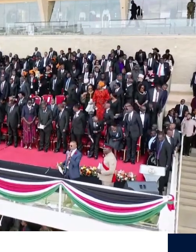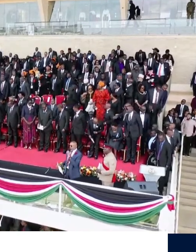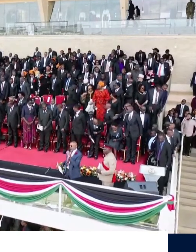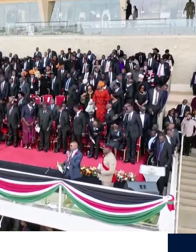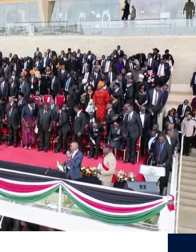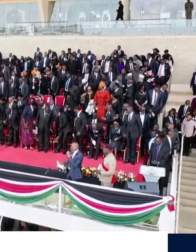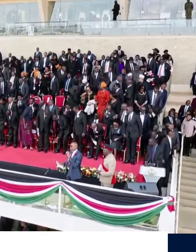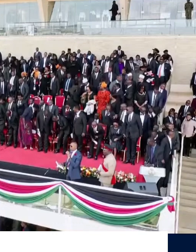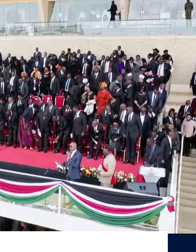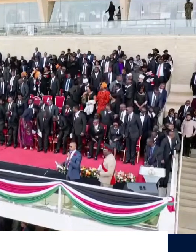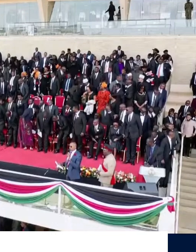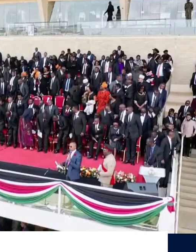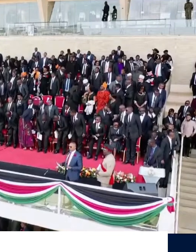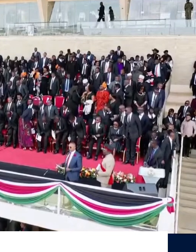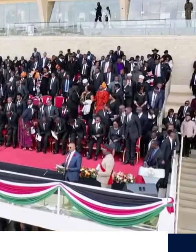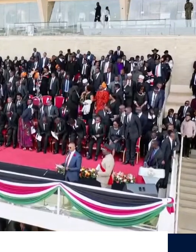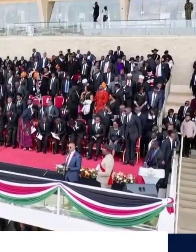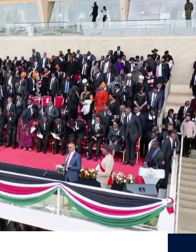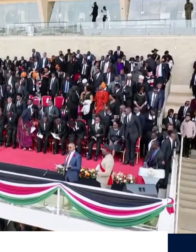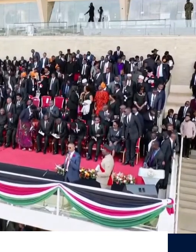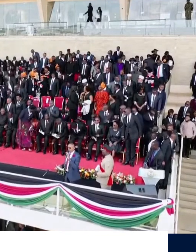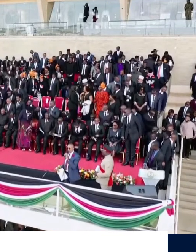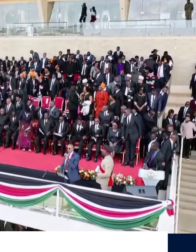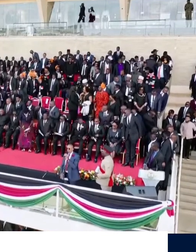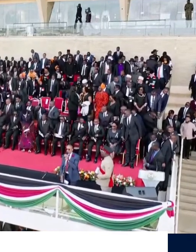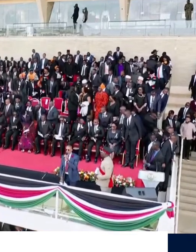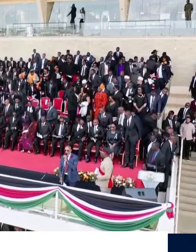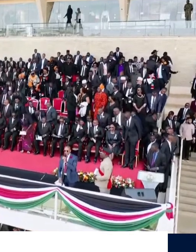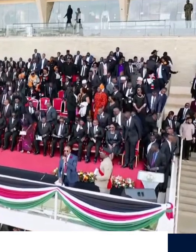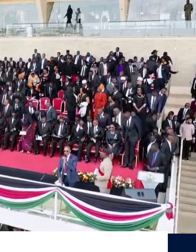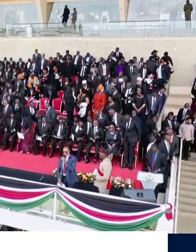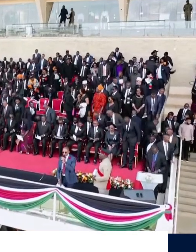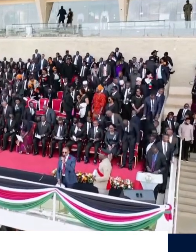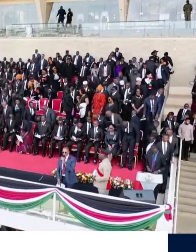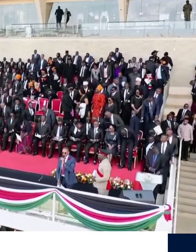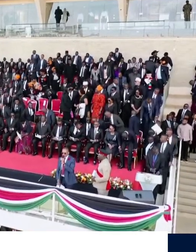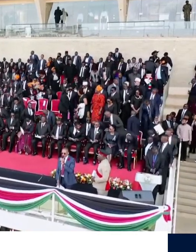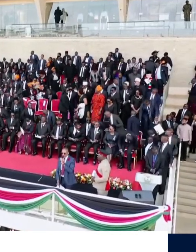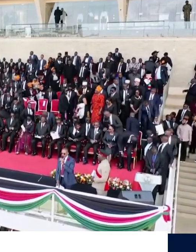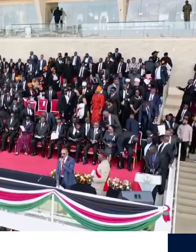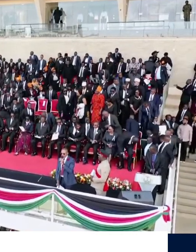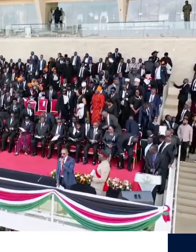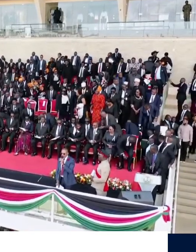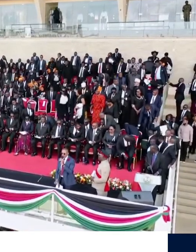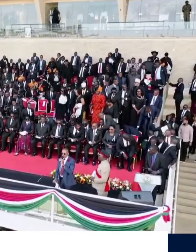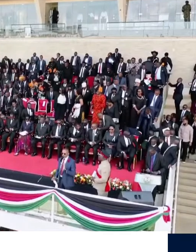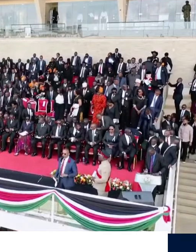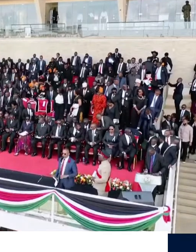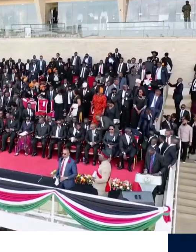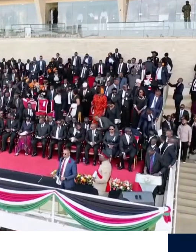kwa sasa, for the exit protocol, we'll have His Excellency the President Dr. William Samoei